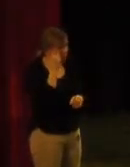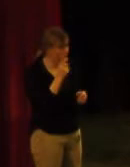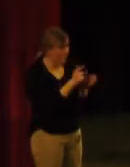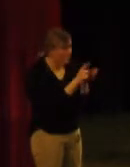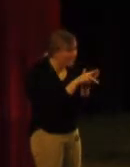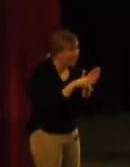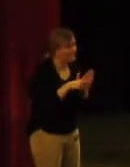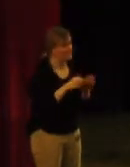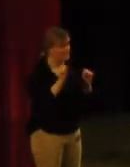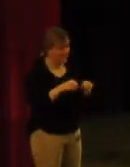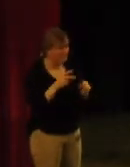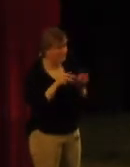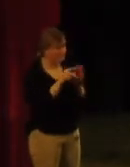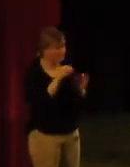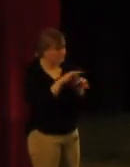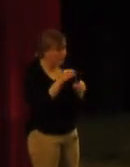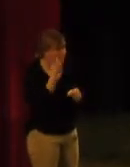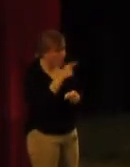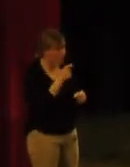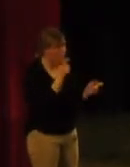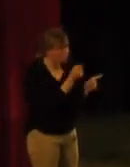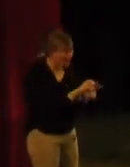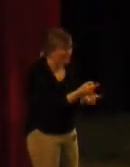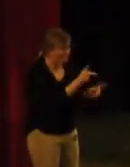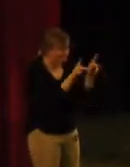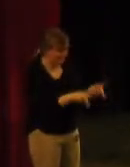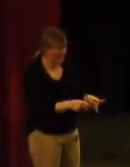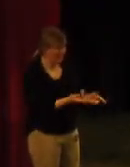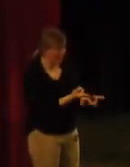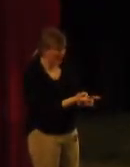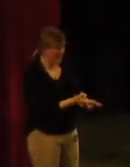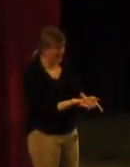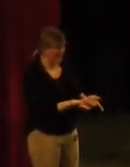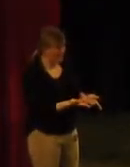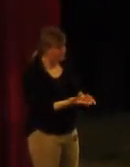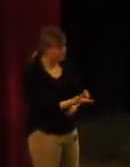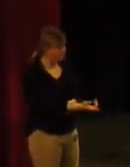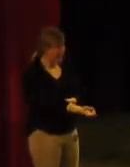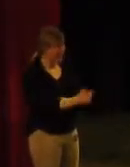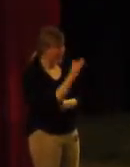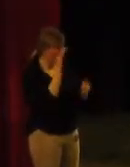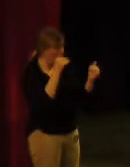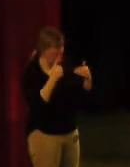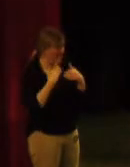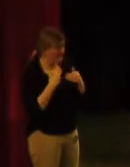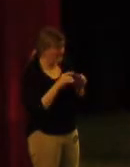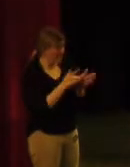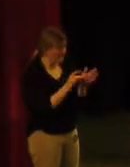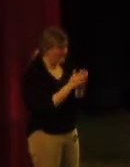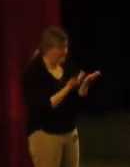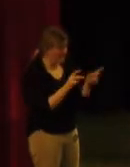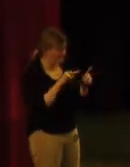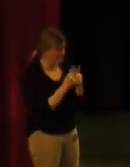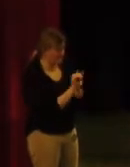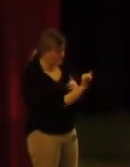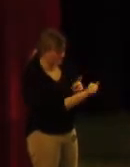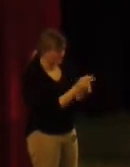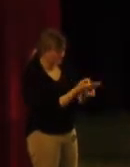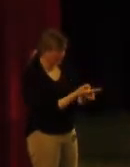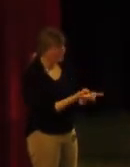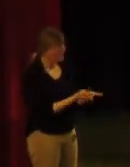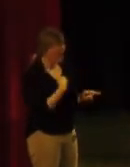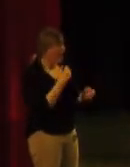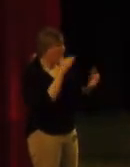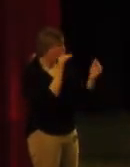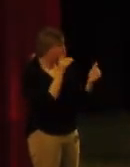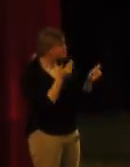that support our beliefs, which I hope have some kind of a biblical perspective. And I think that's very important that we be able